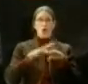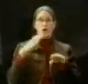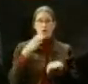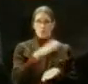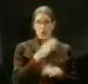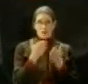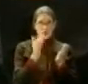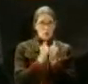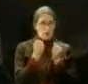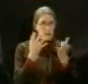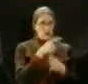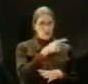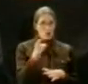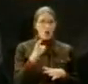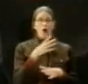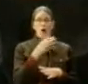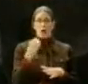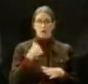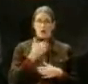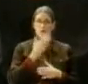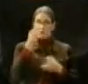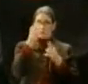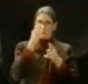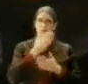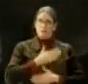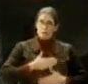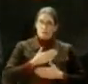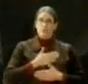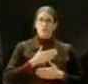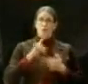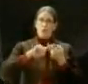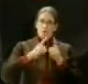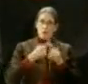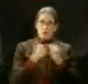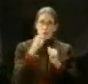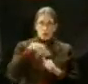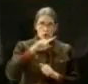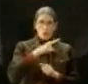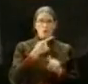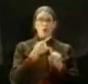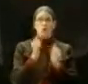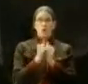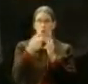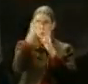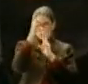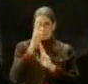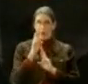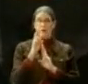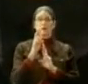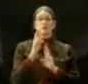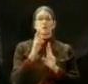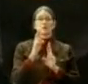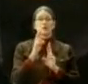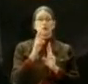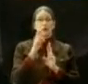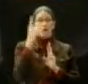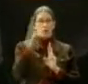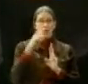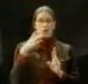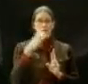with many of you all. I've had the pleasure of being your friend. And out of respect for the commission, out of respect for what's happening